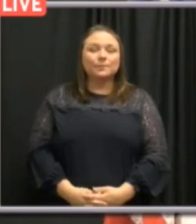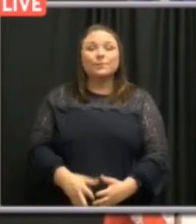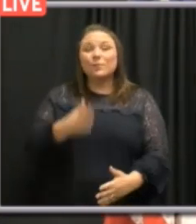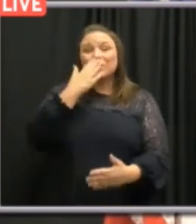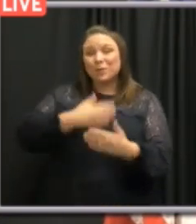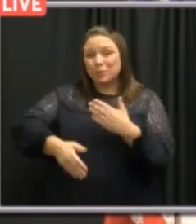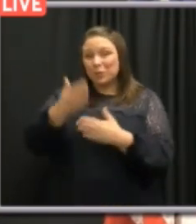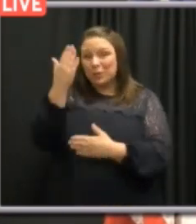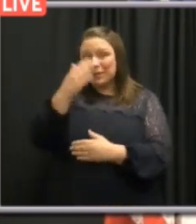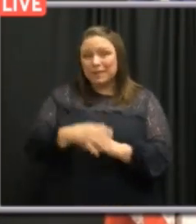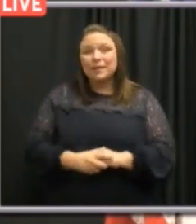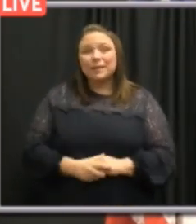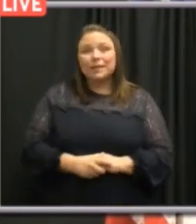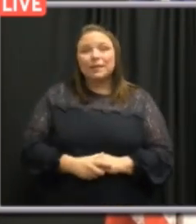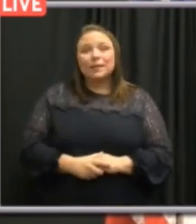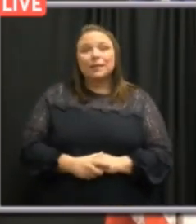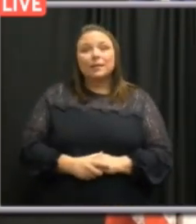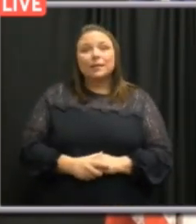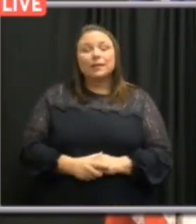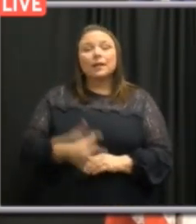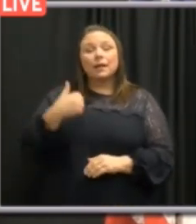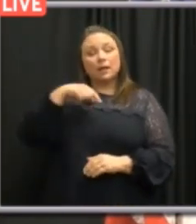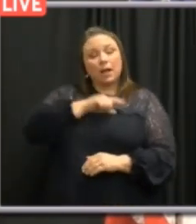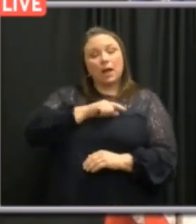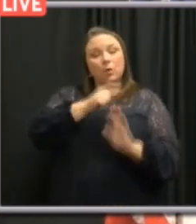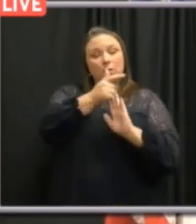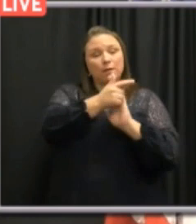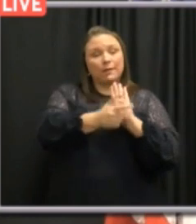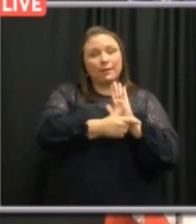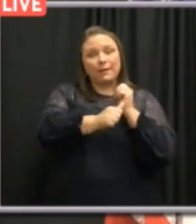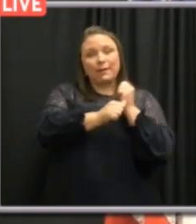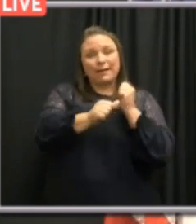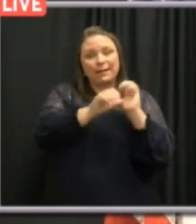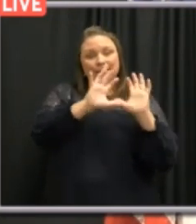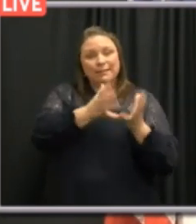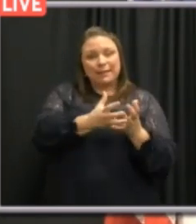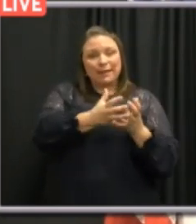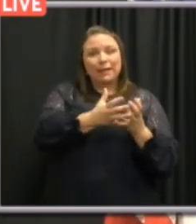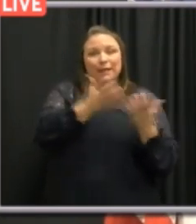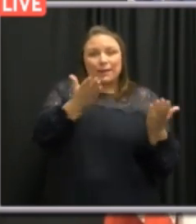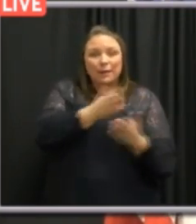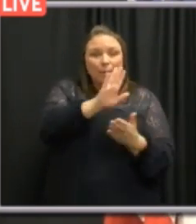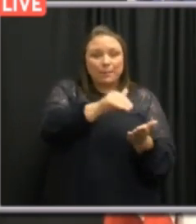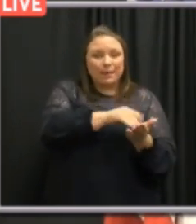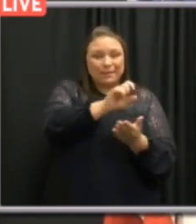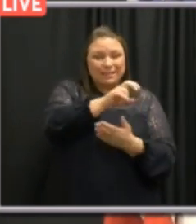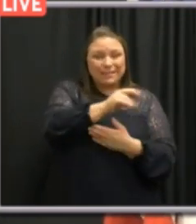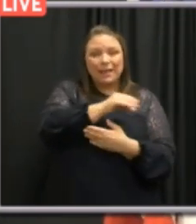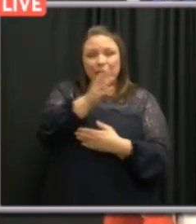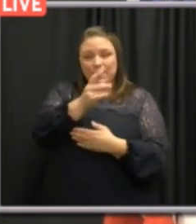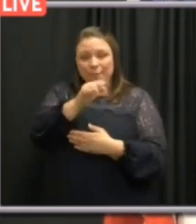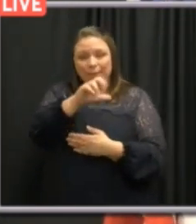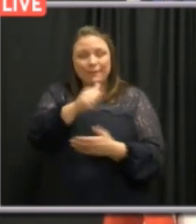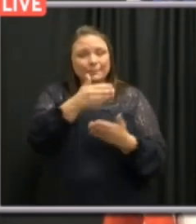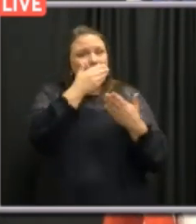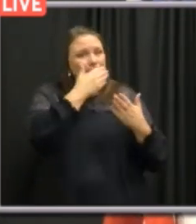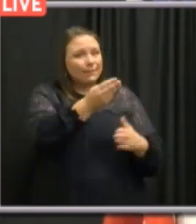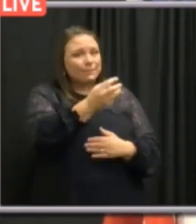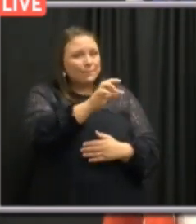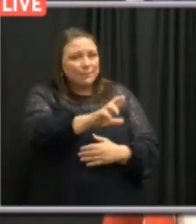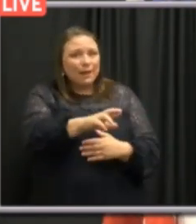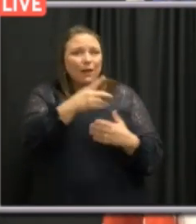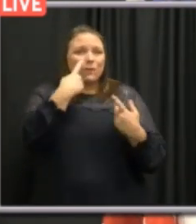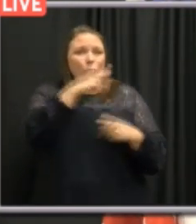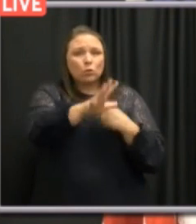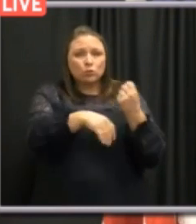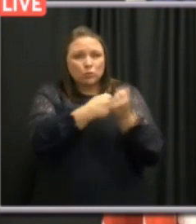Good morning. On behalf of the Legal Aid Society of Middle Tennessee and the Cumberlands, I'd like to thank Mayor Cooper for your continued support of legal